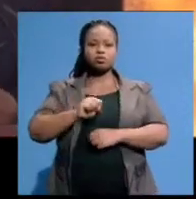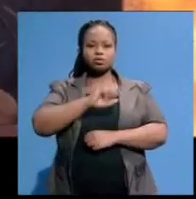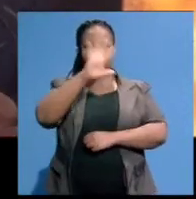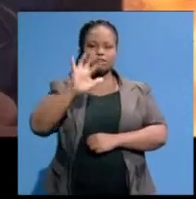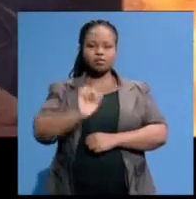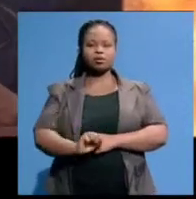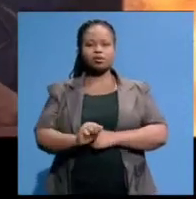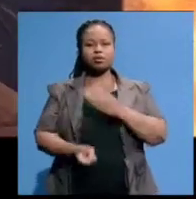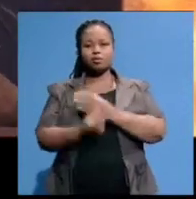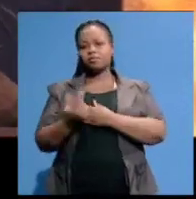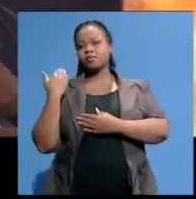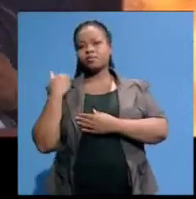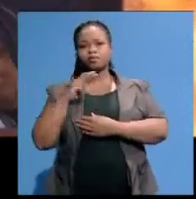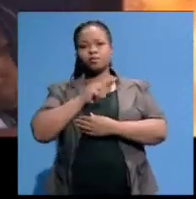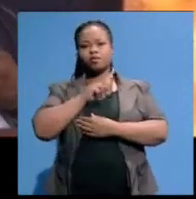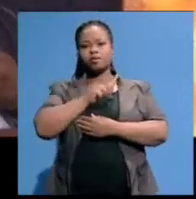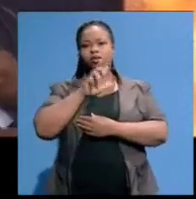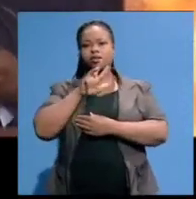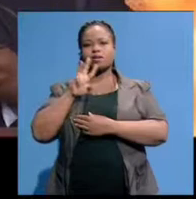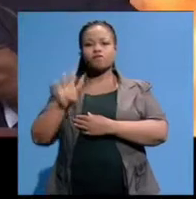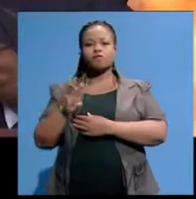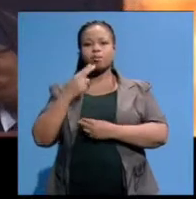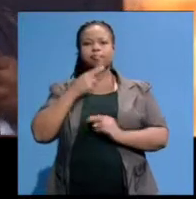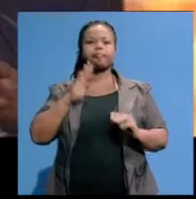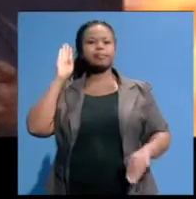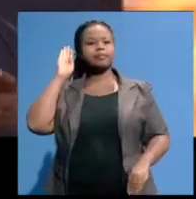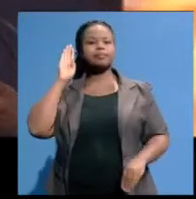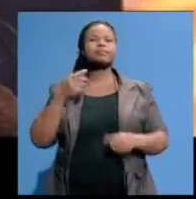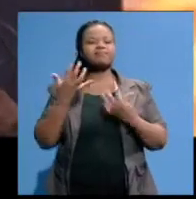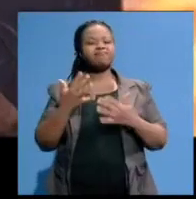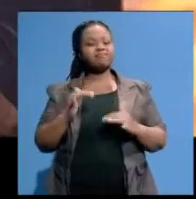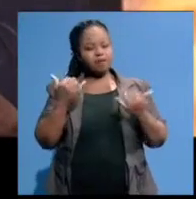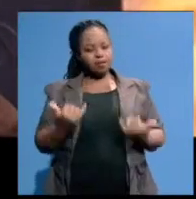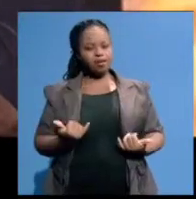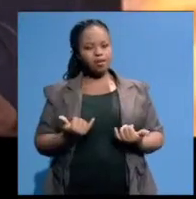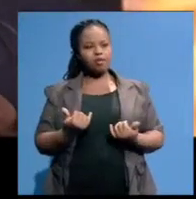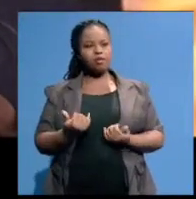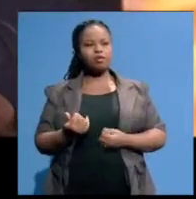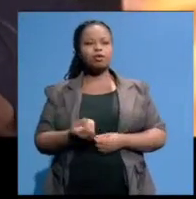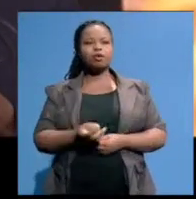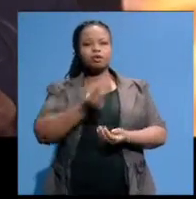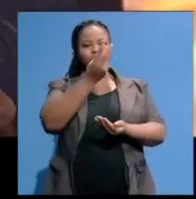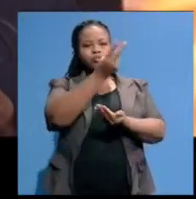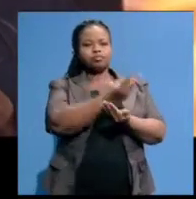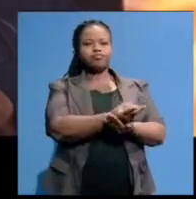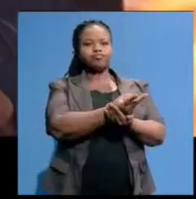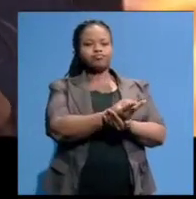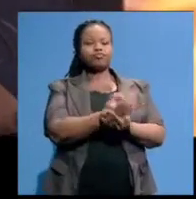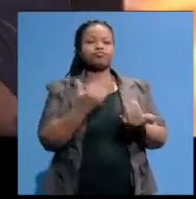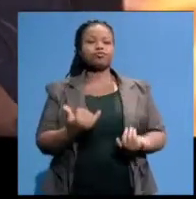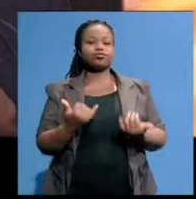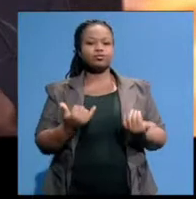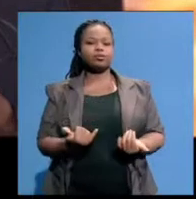1994, and where his body will lie in state, will,